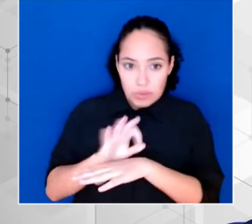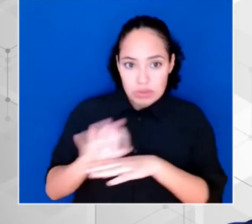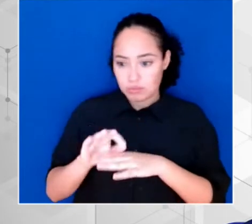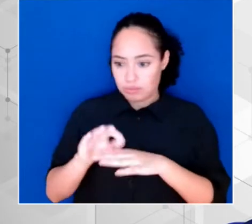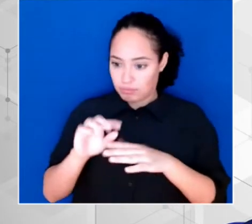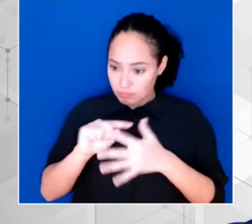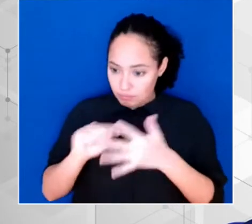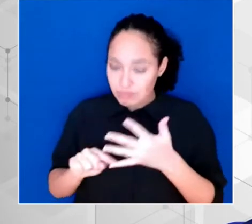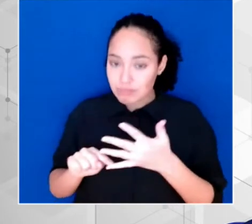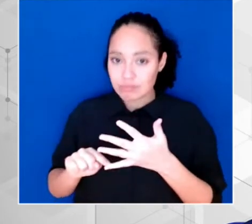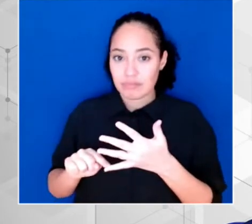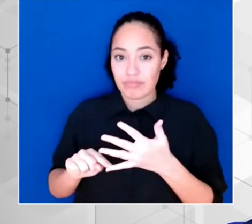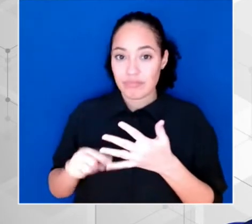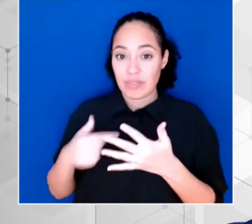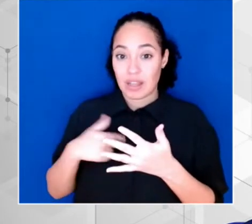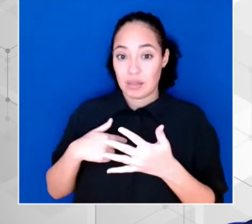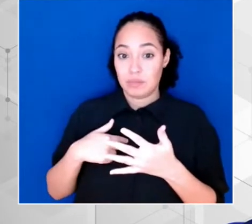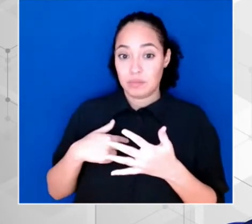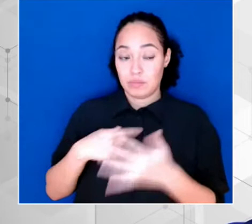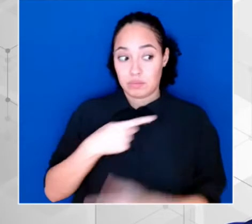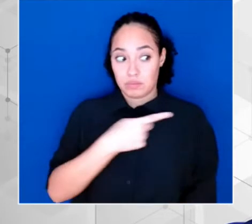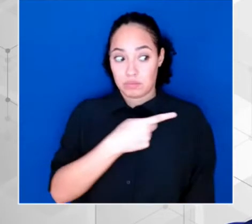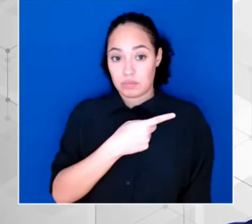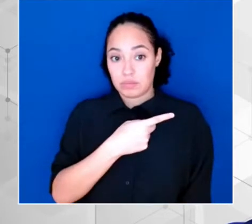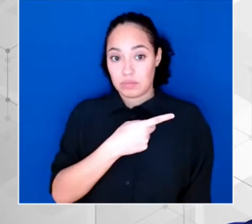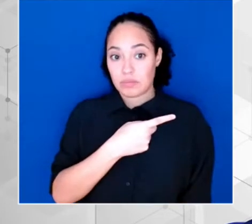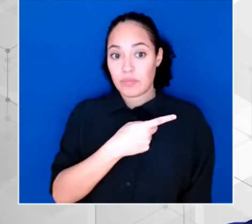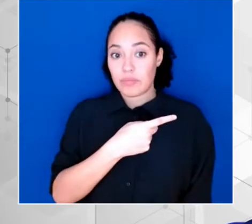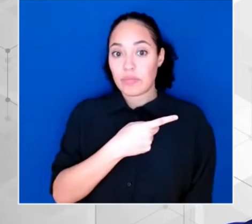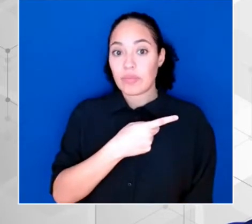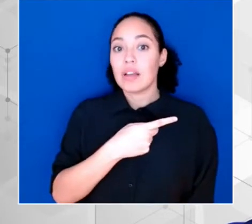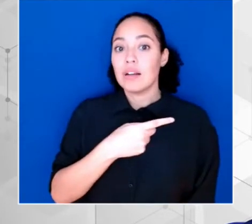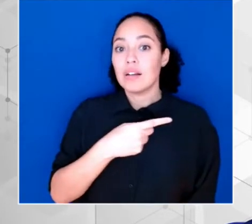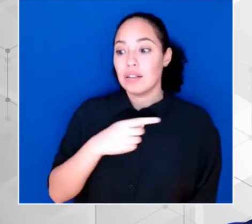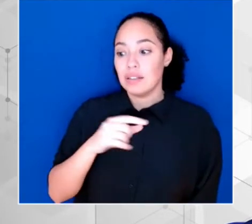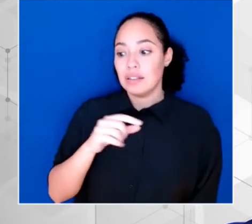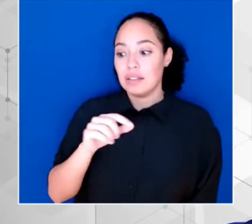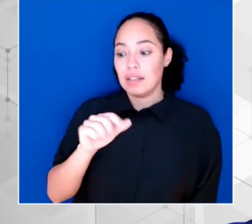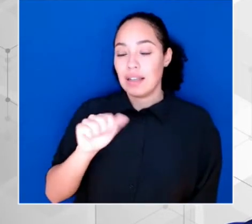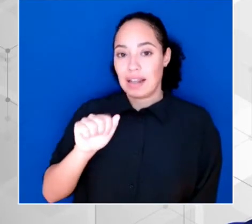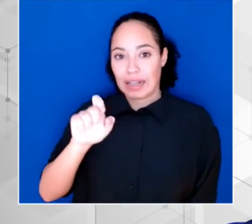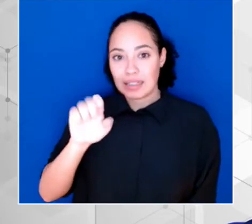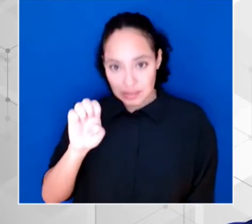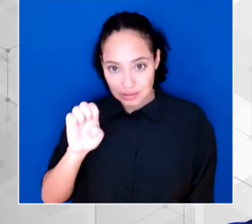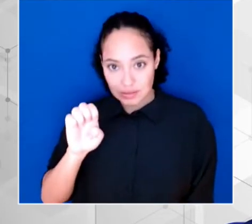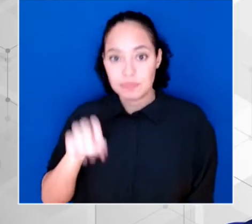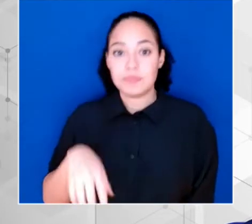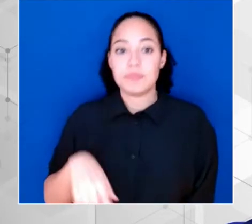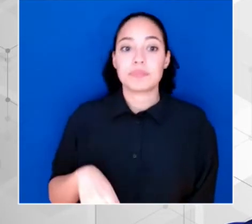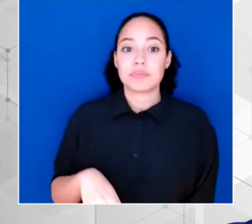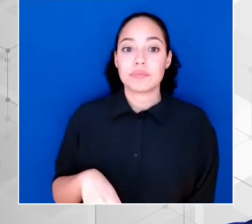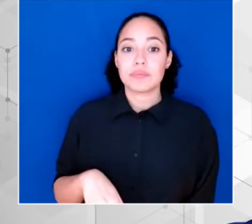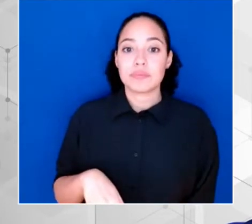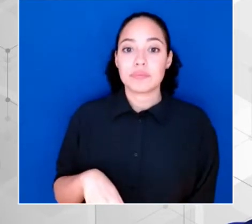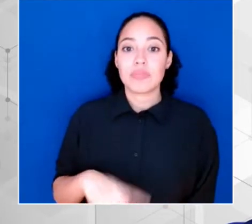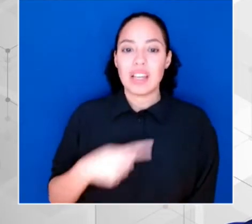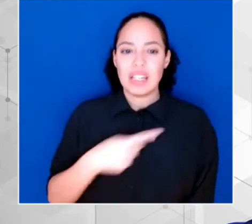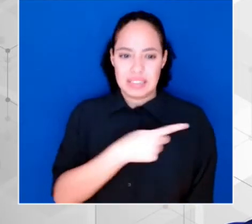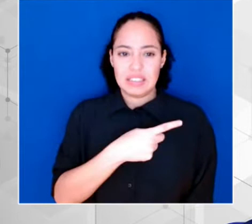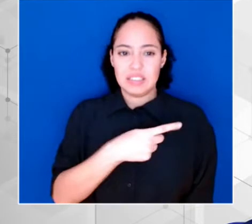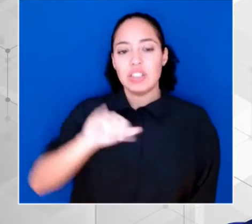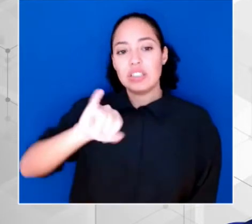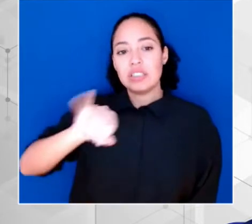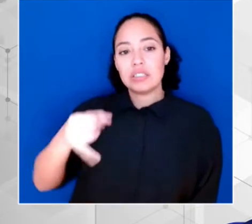a JavaScript library testing, or sorry, a JavaScript testing library,